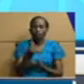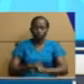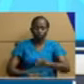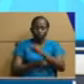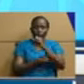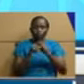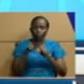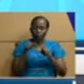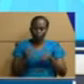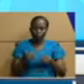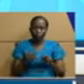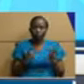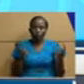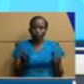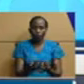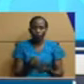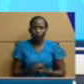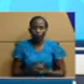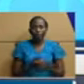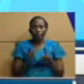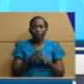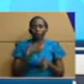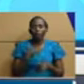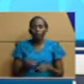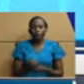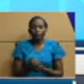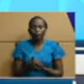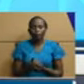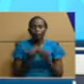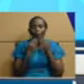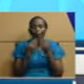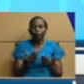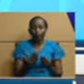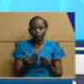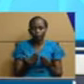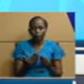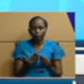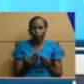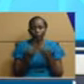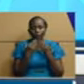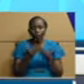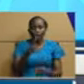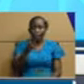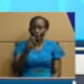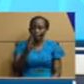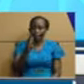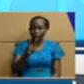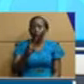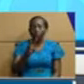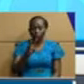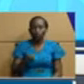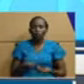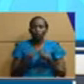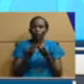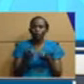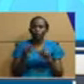this conference, but also I would like to thank the NTV for providing